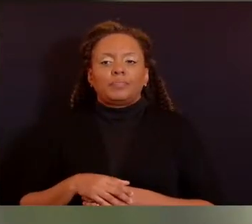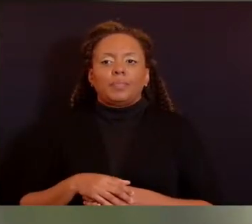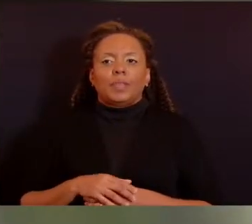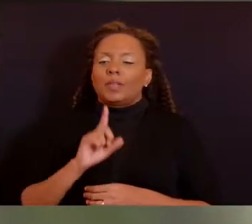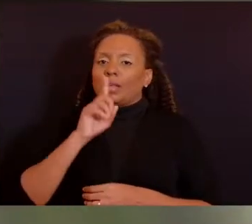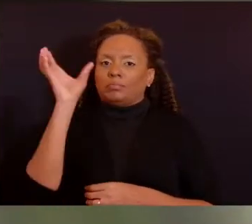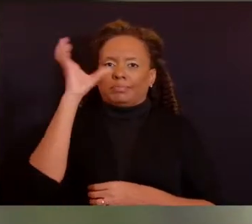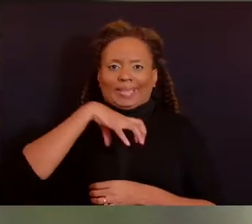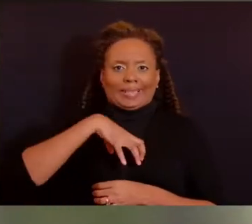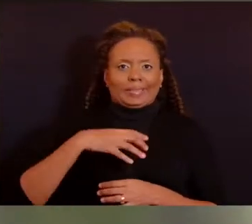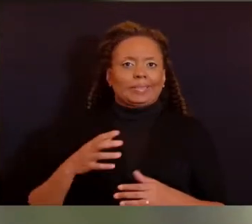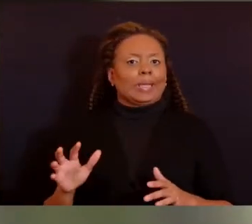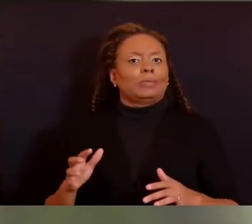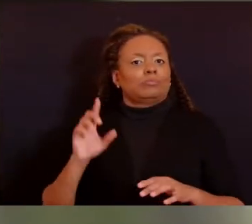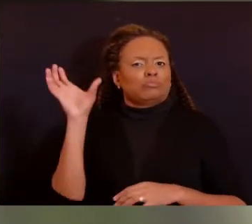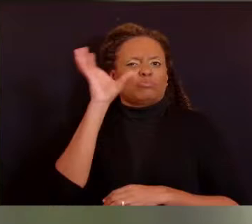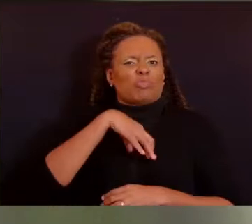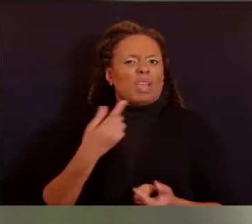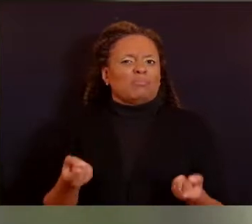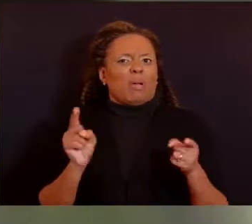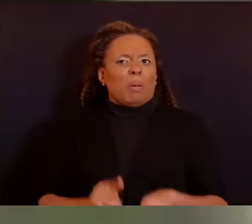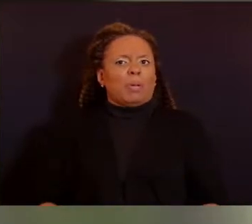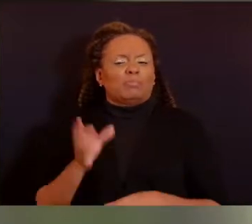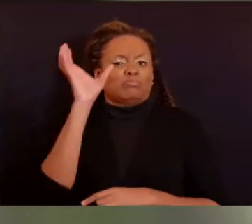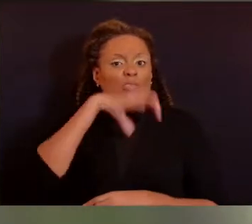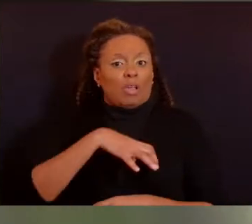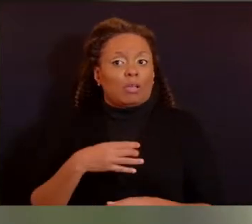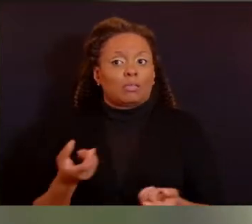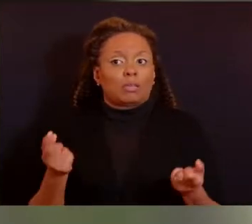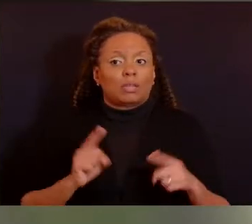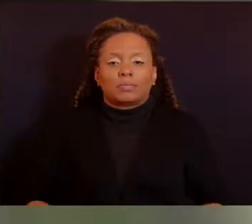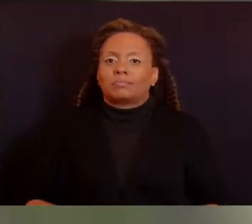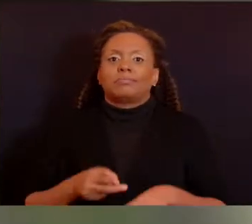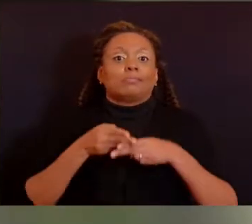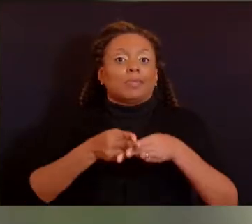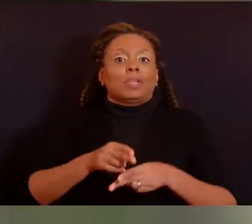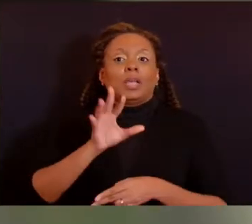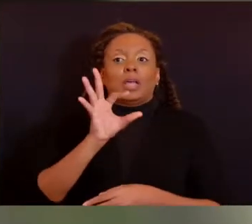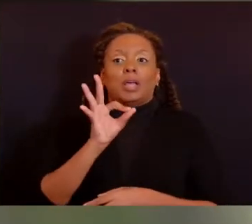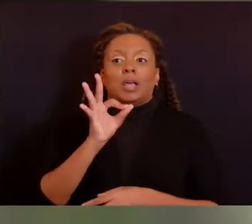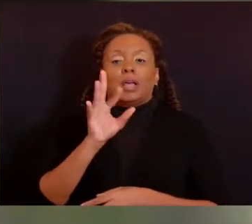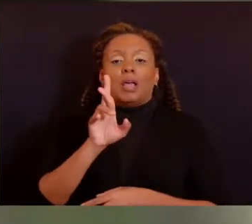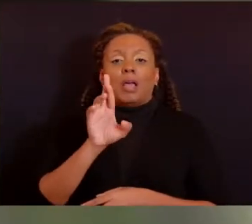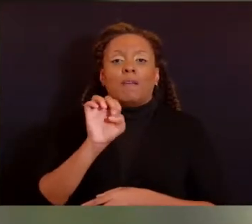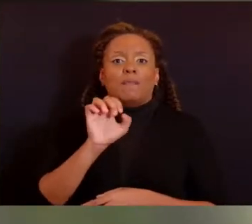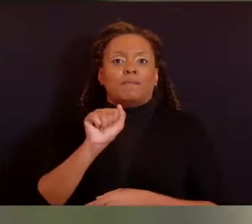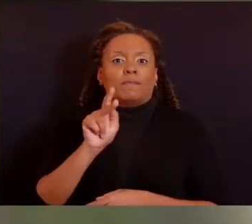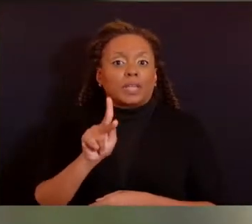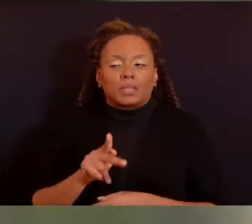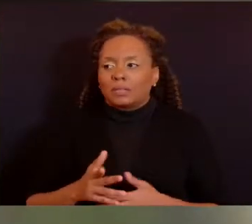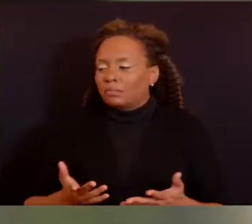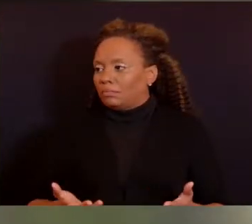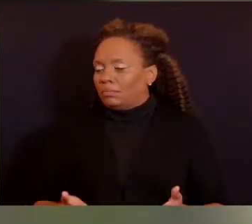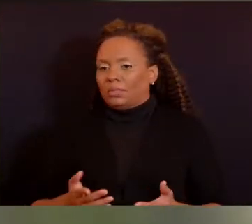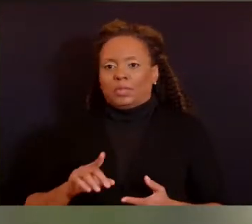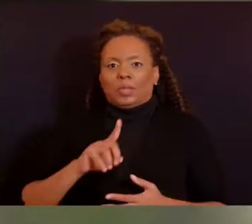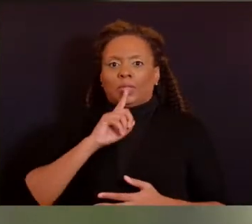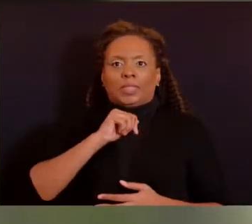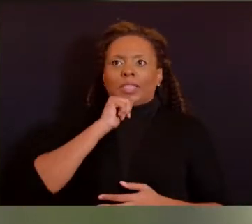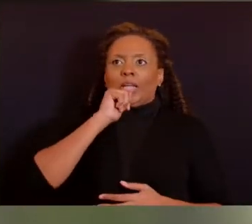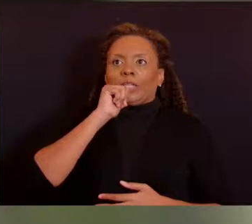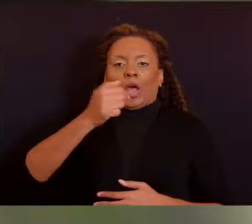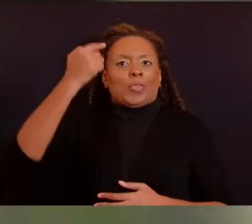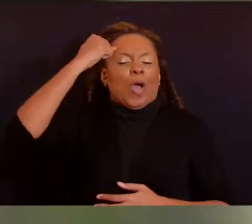unusual event. It's truly what you call a freak event because of its size and